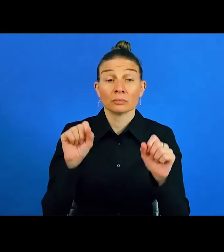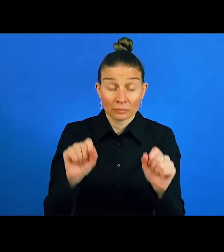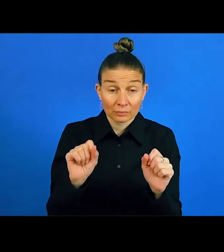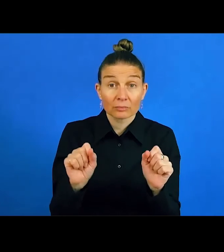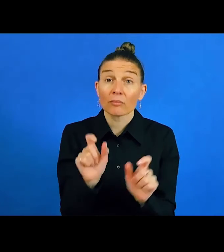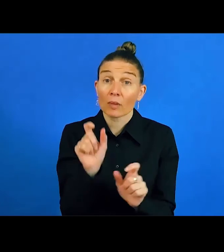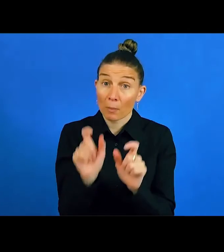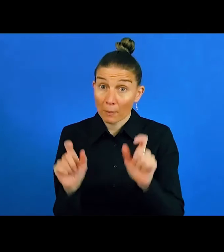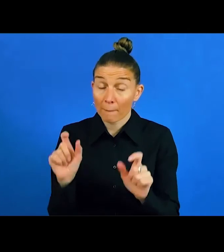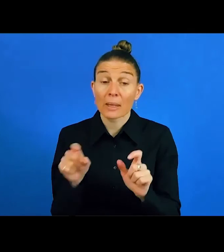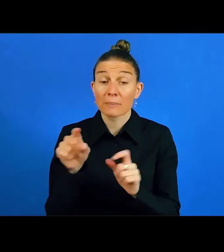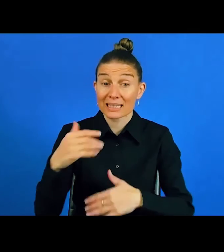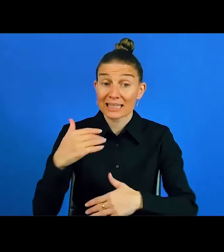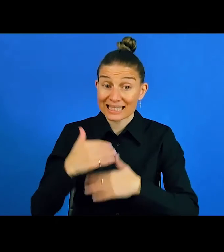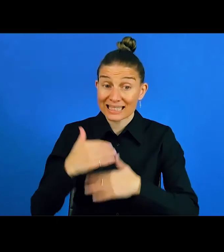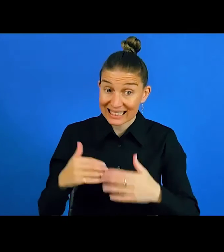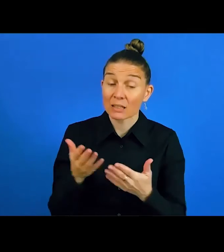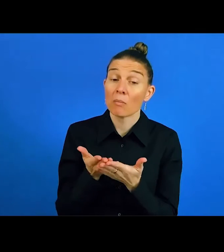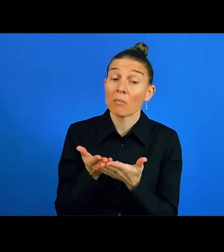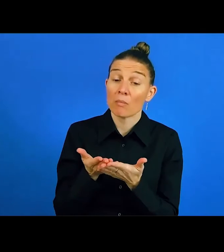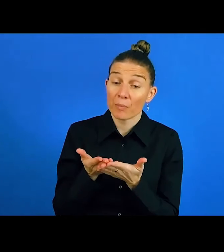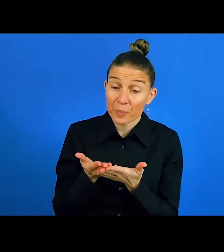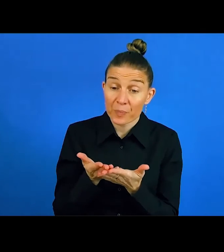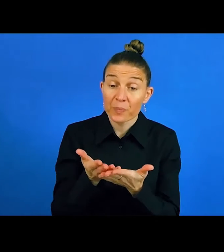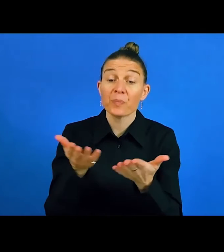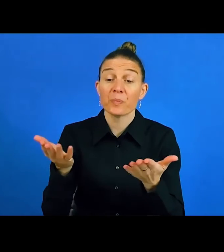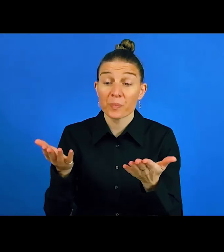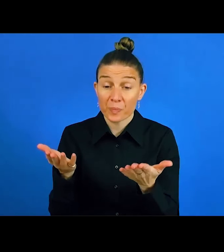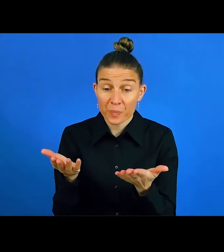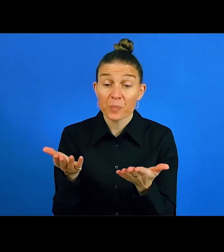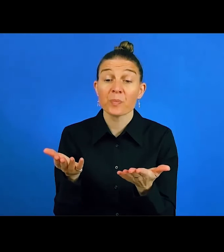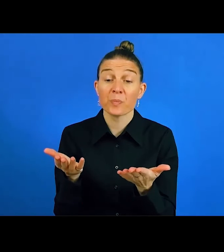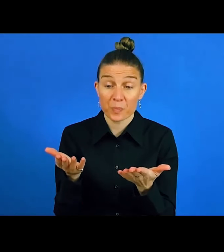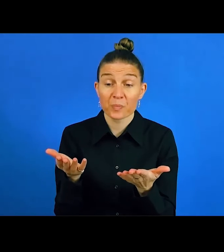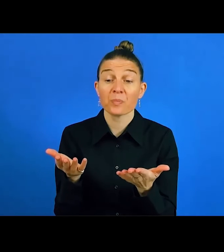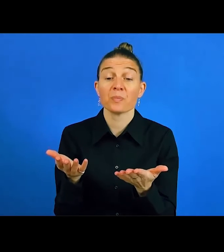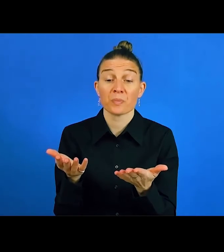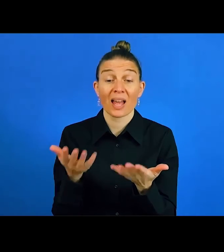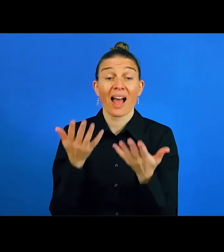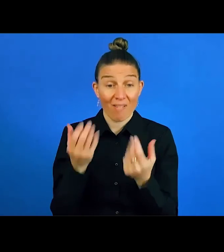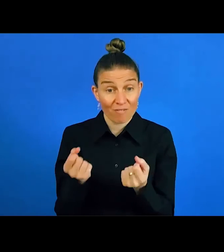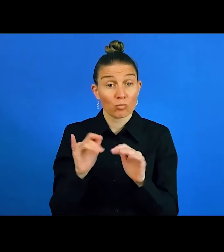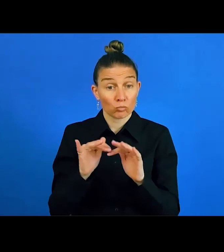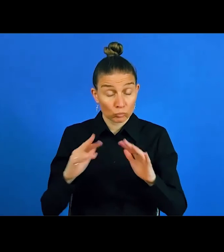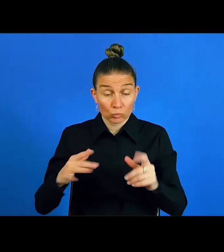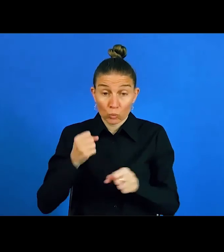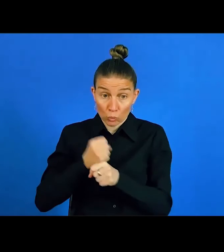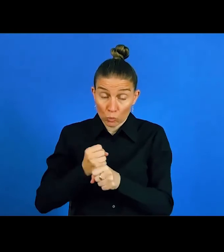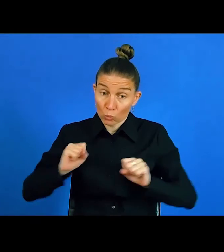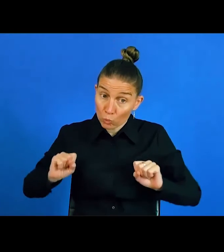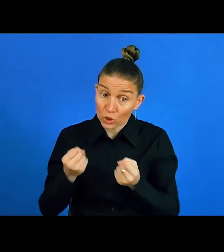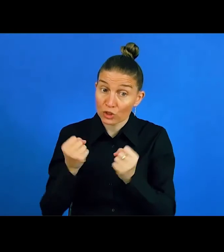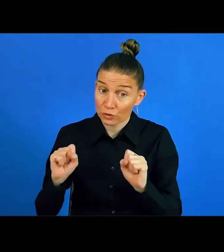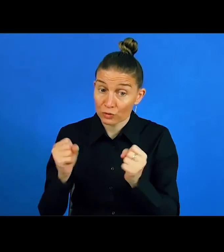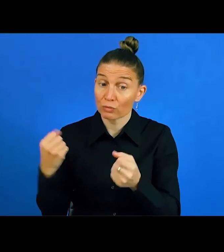disabilities in respect of our organization, Bangladesh Computer Council. And so I would